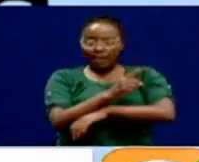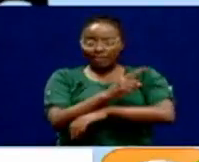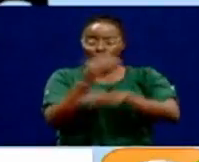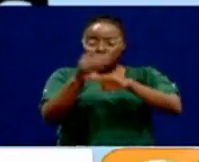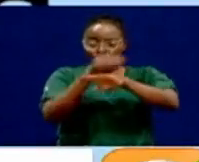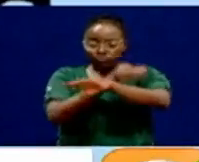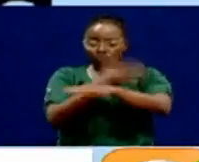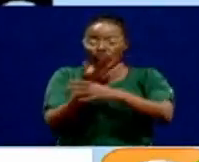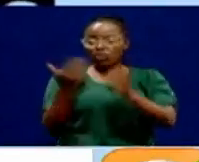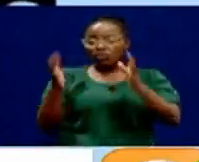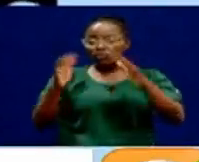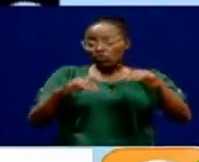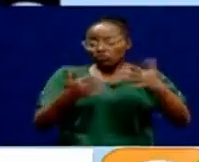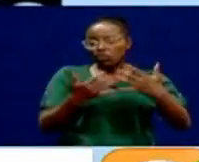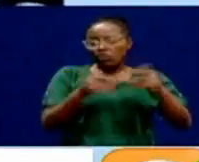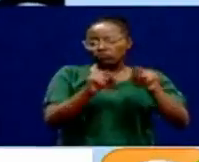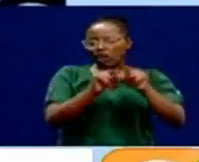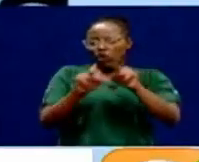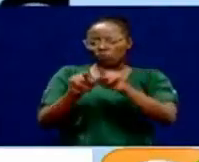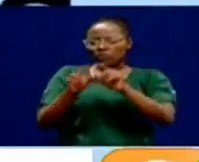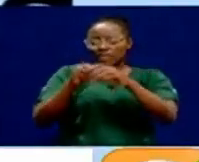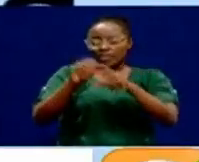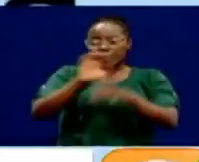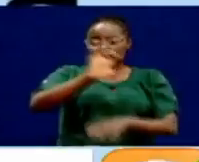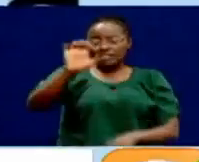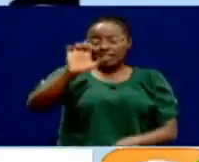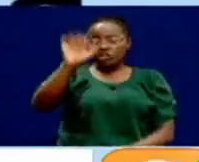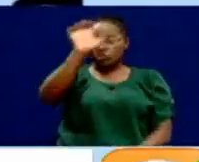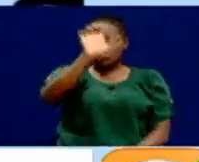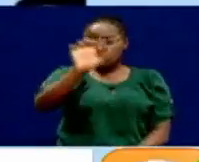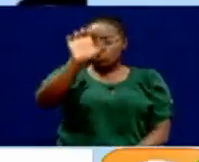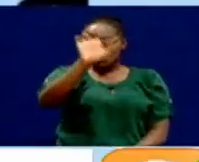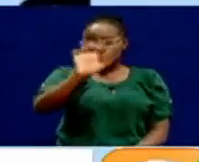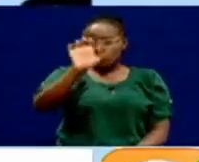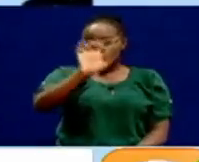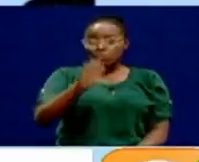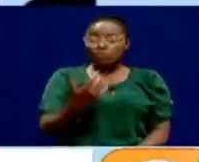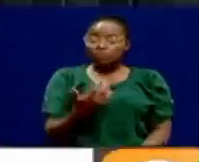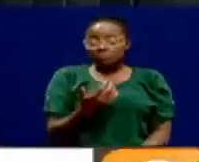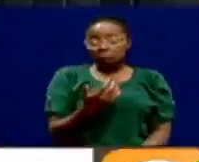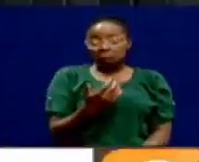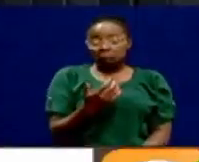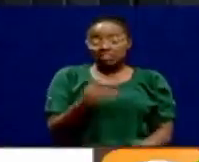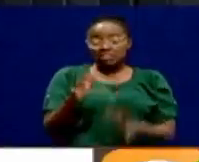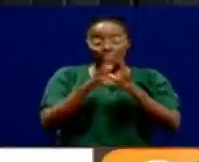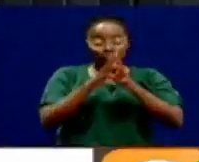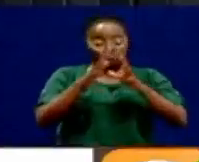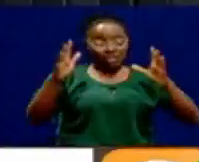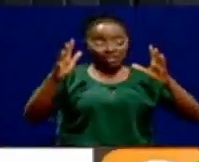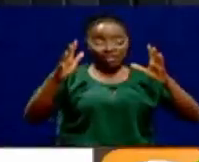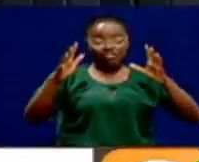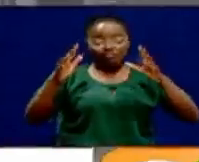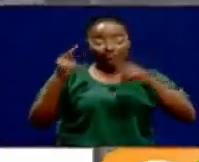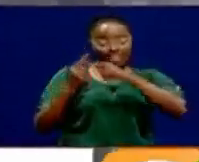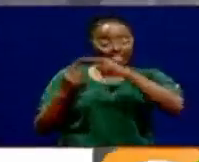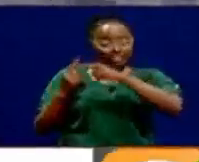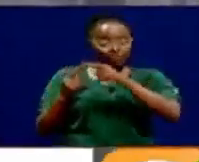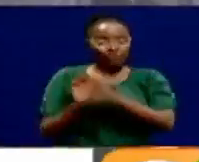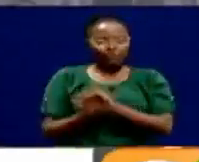just before the collapse of communism in Eastern Europe, it was a big novelty and a huge undertaking. On 31st of